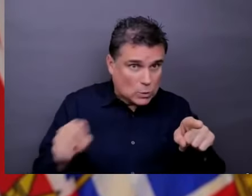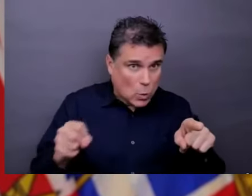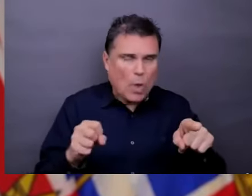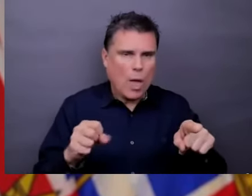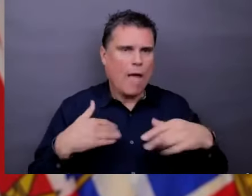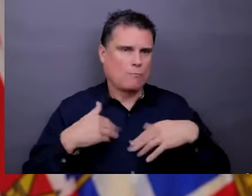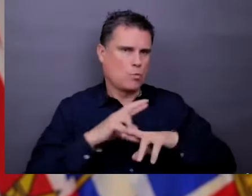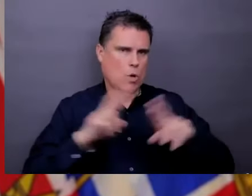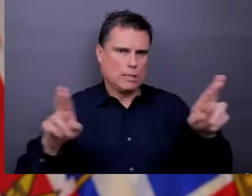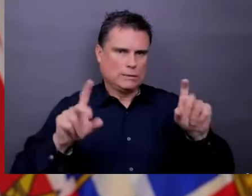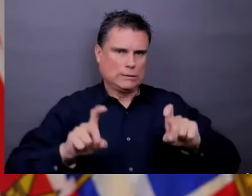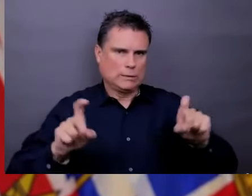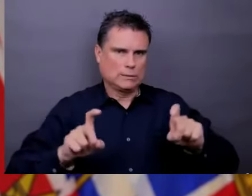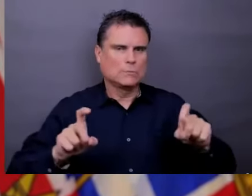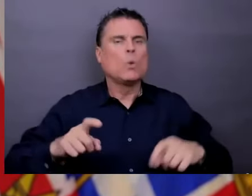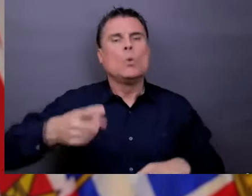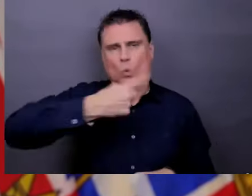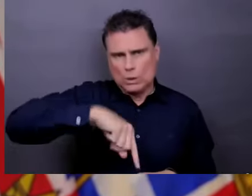5 days. So they did